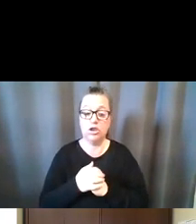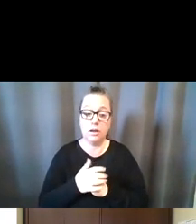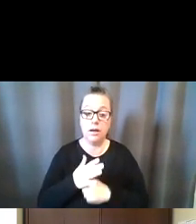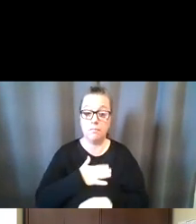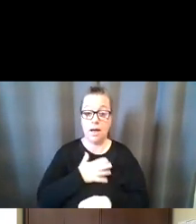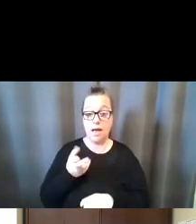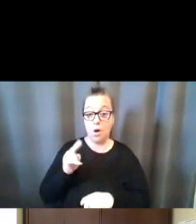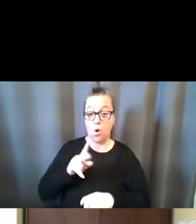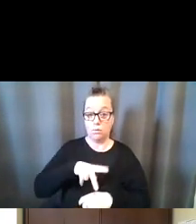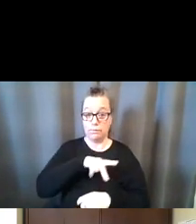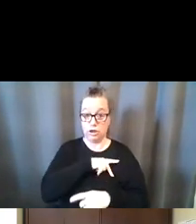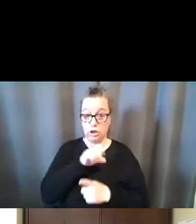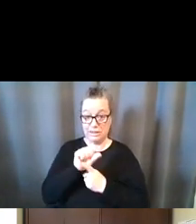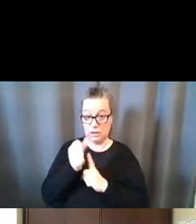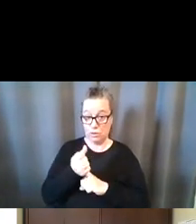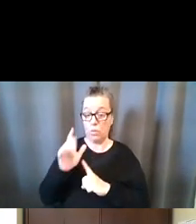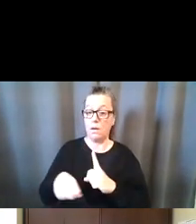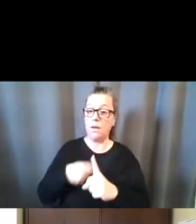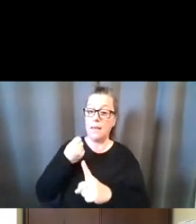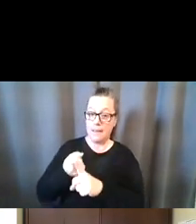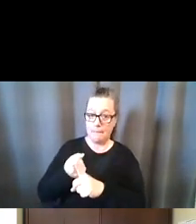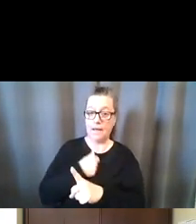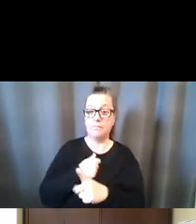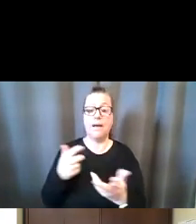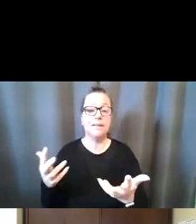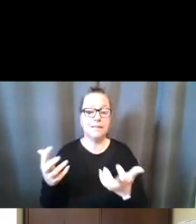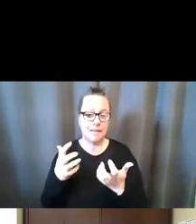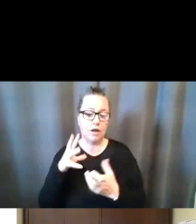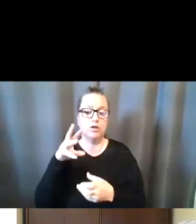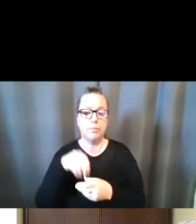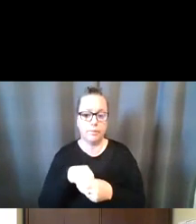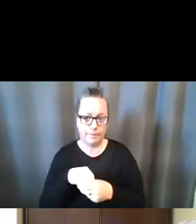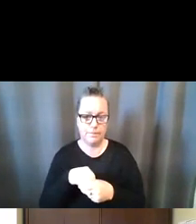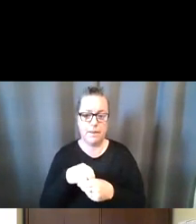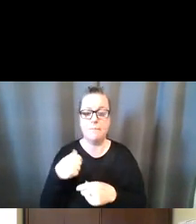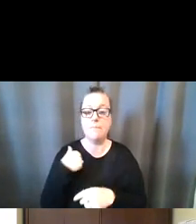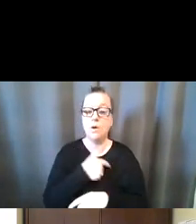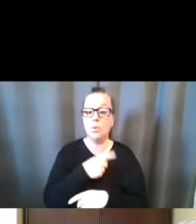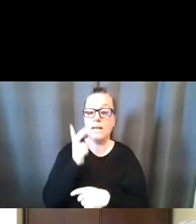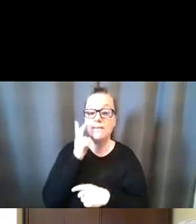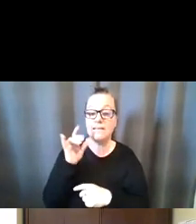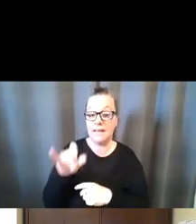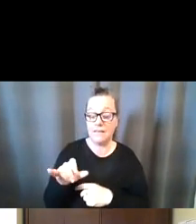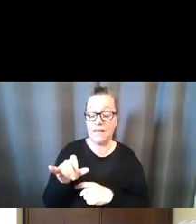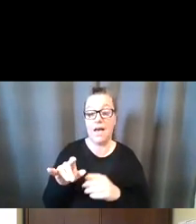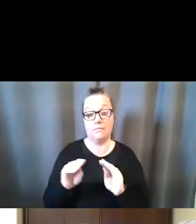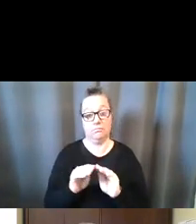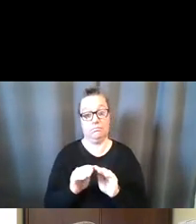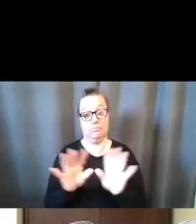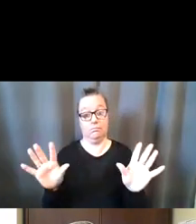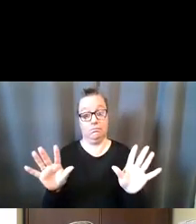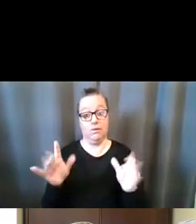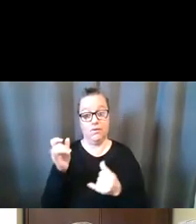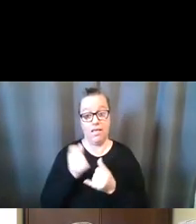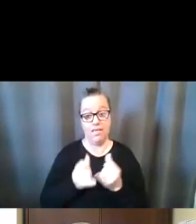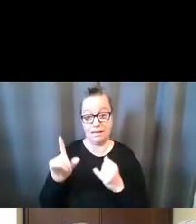personal situation will impact my desire to participate in this change at work. And we have seen that very blatantly over the last